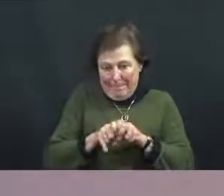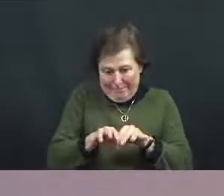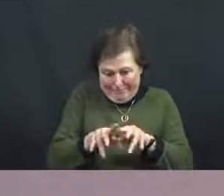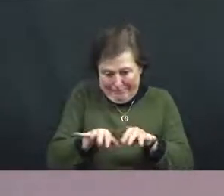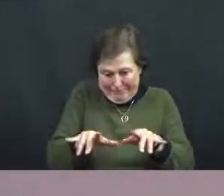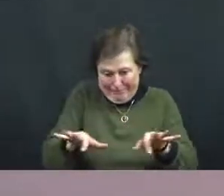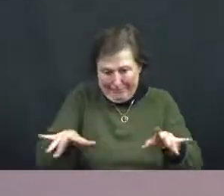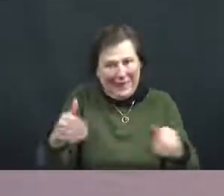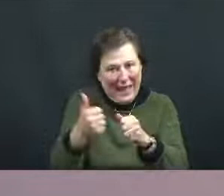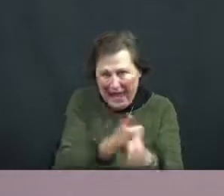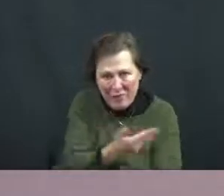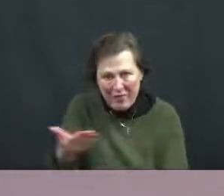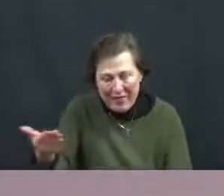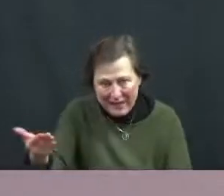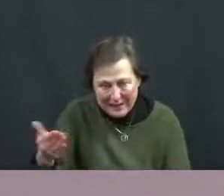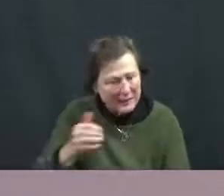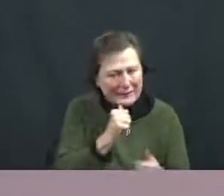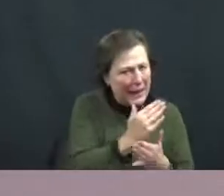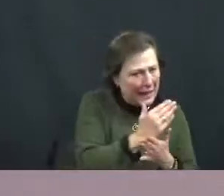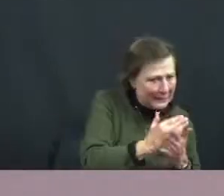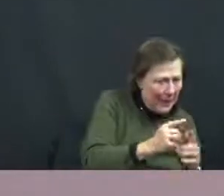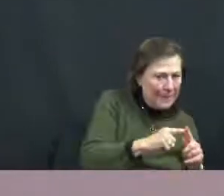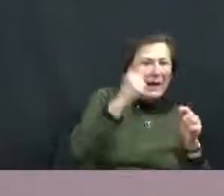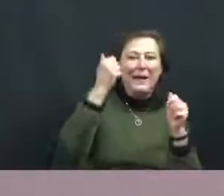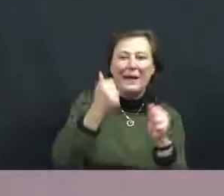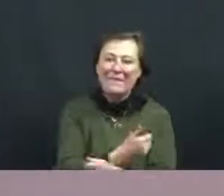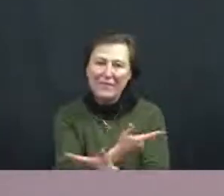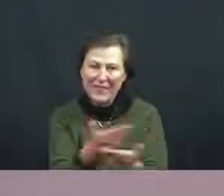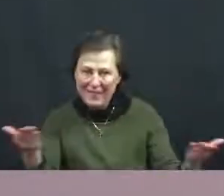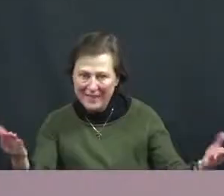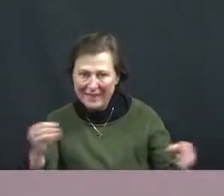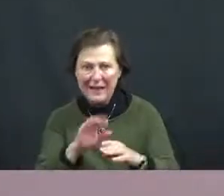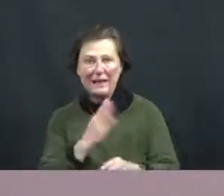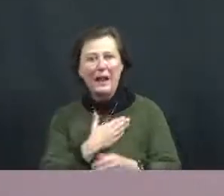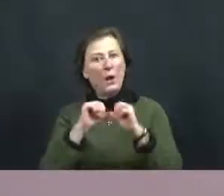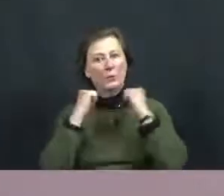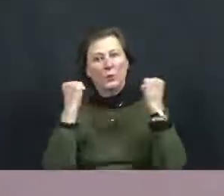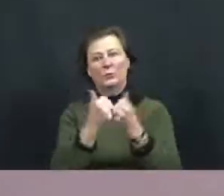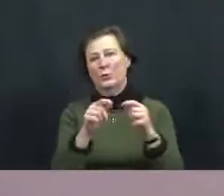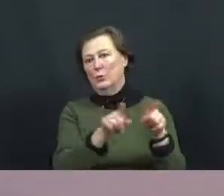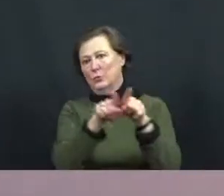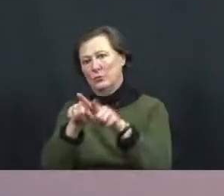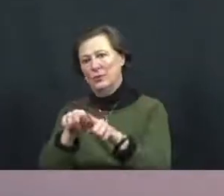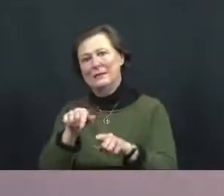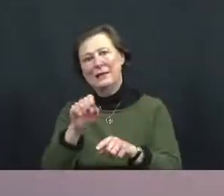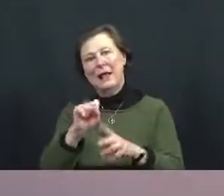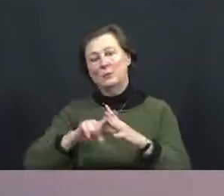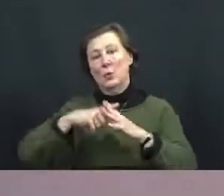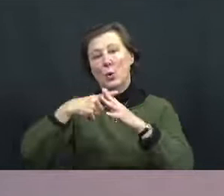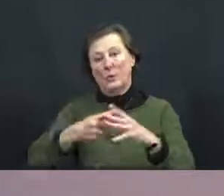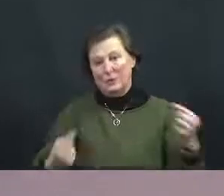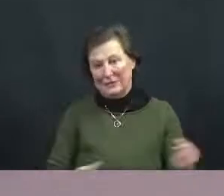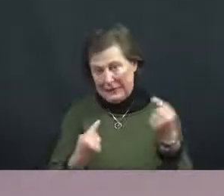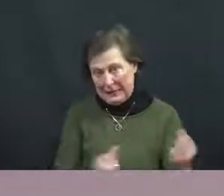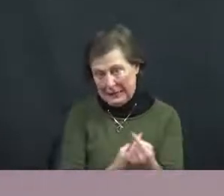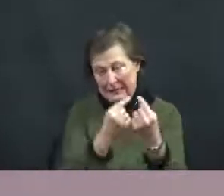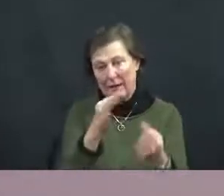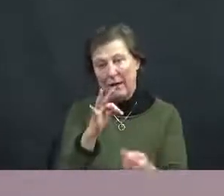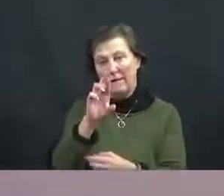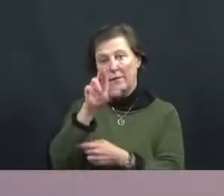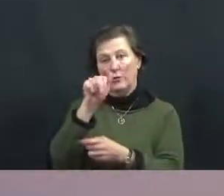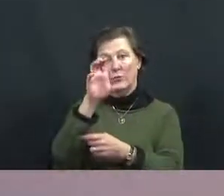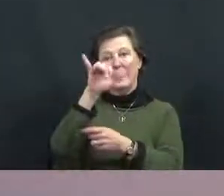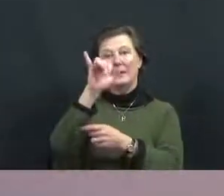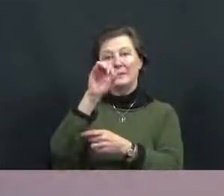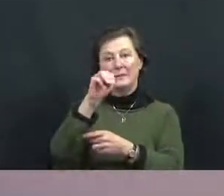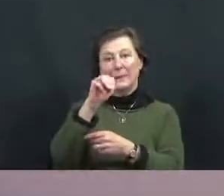just some things, but everything in our association, just as the original sin of racism permeates all white